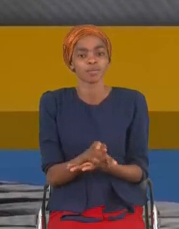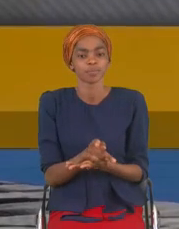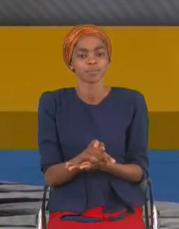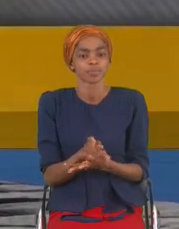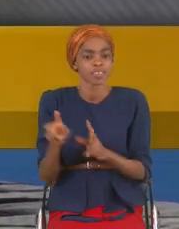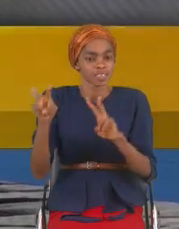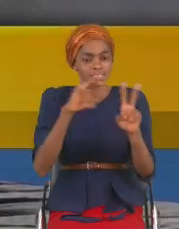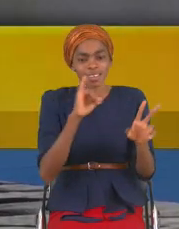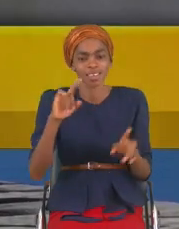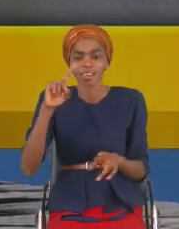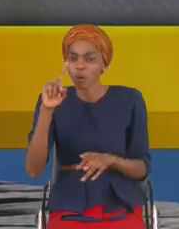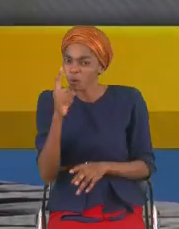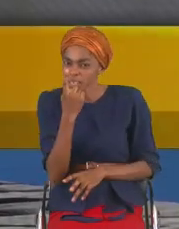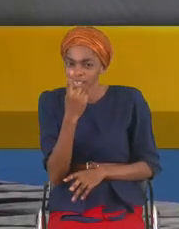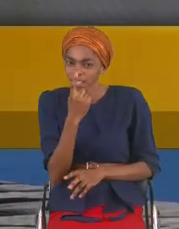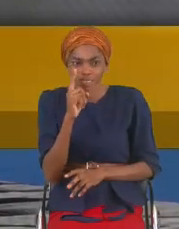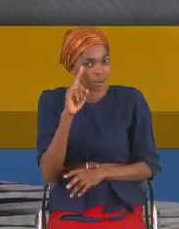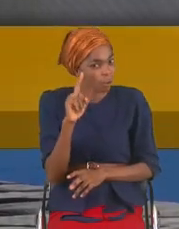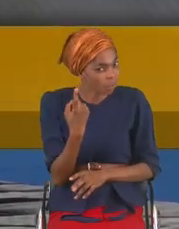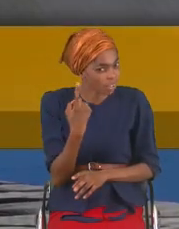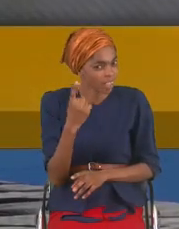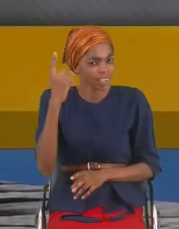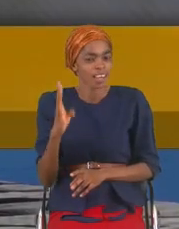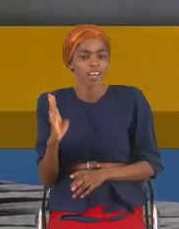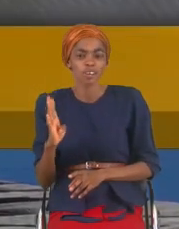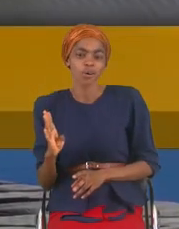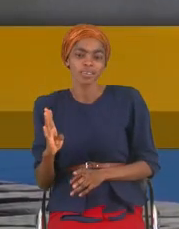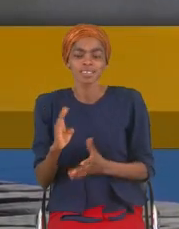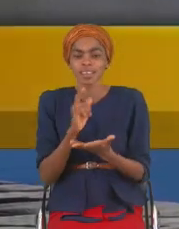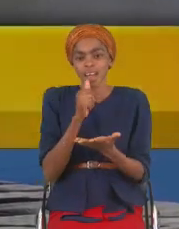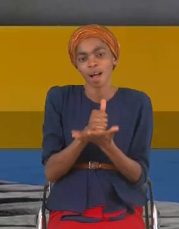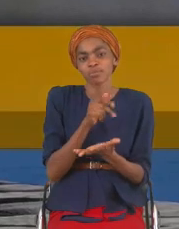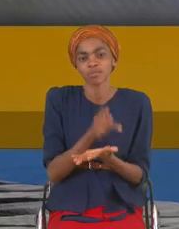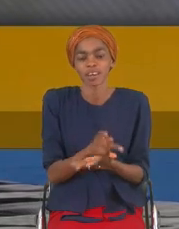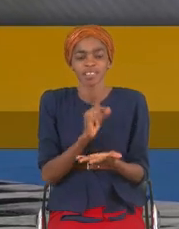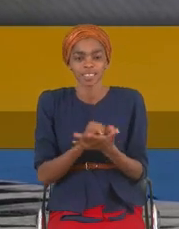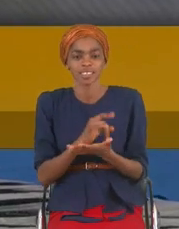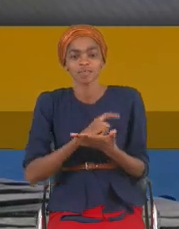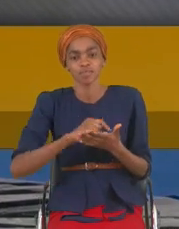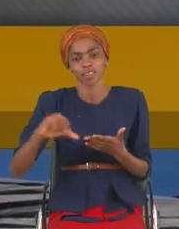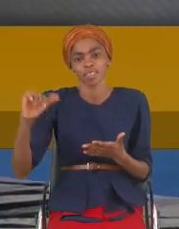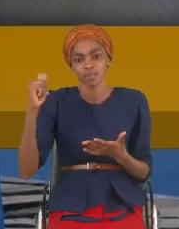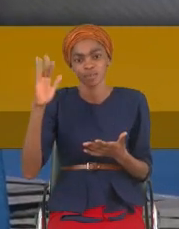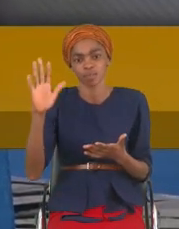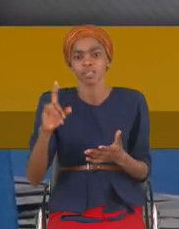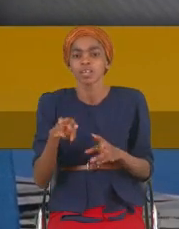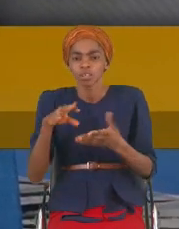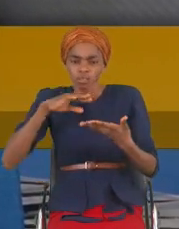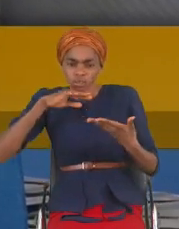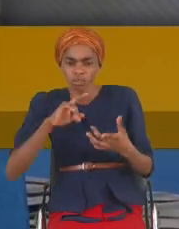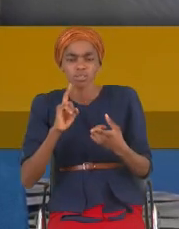Seeking only God's approval. That's in verse 15. Study to